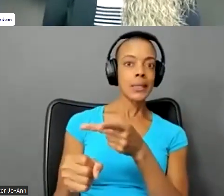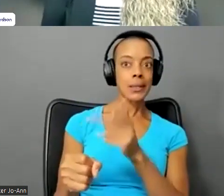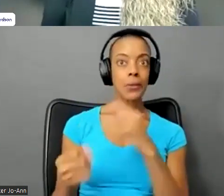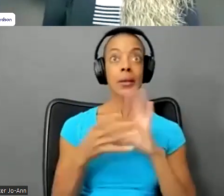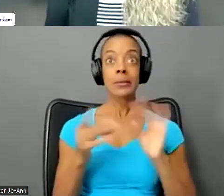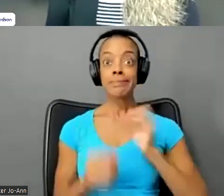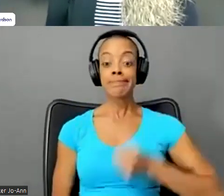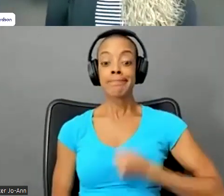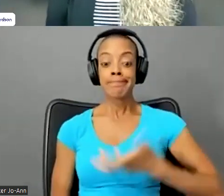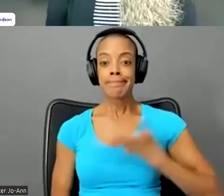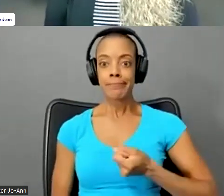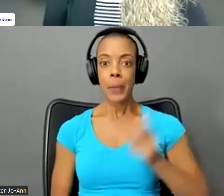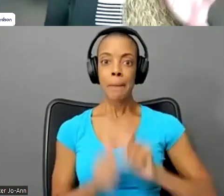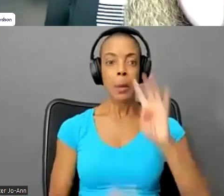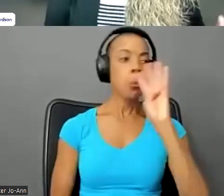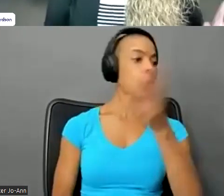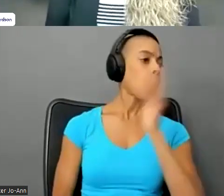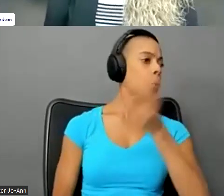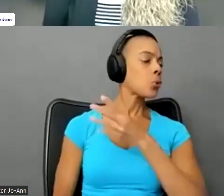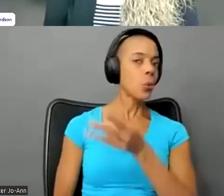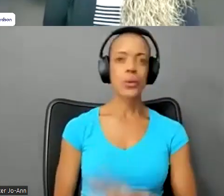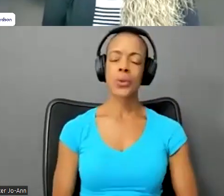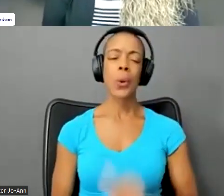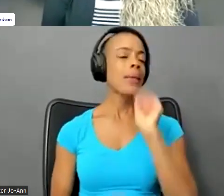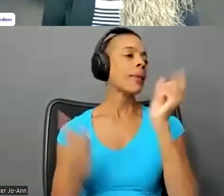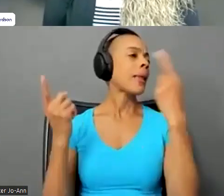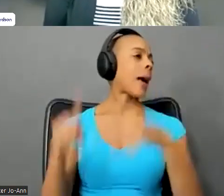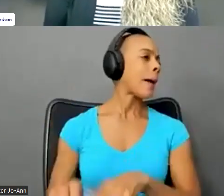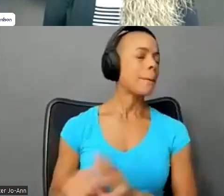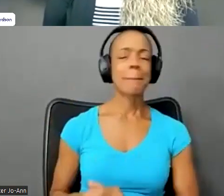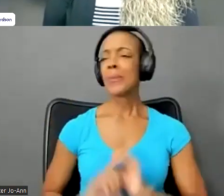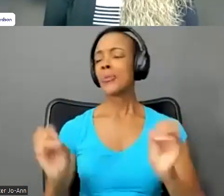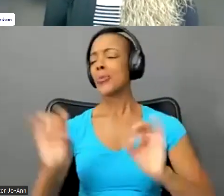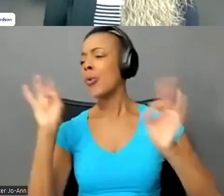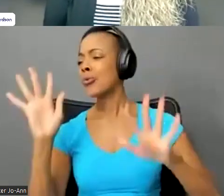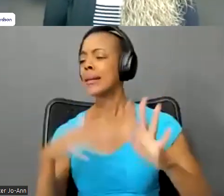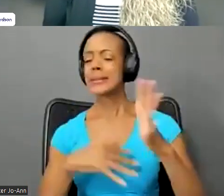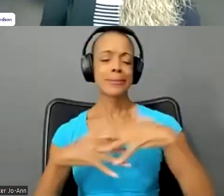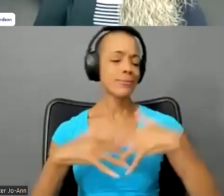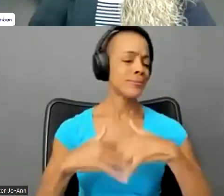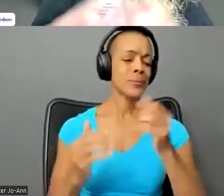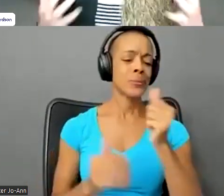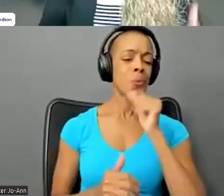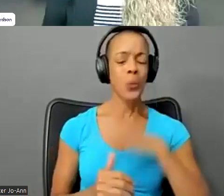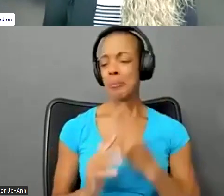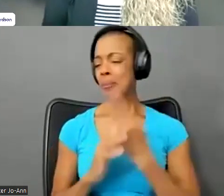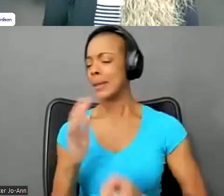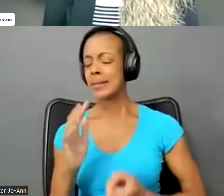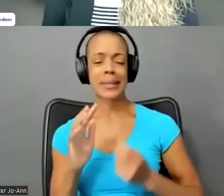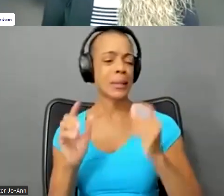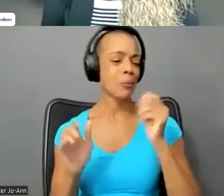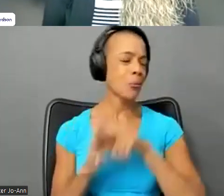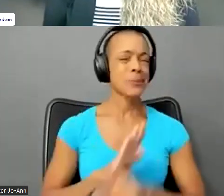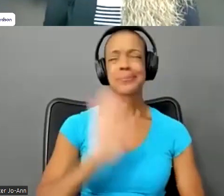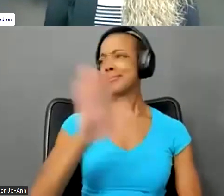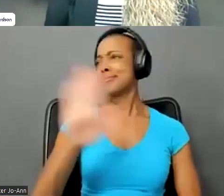years, right? And saying, well, that didn't happen, or no, there's no crisis of missing and murdered Indigenous women in Canada, or no, you know, there's no